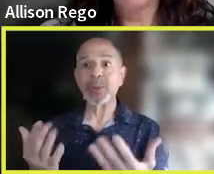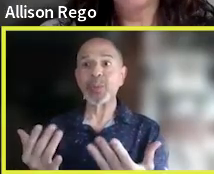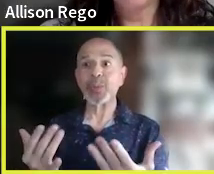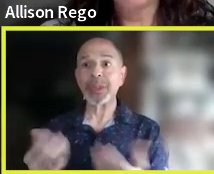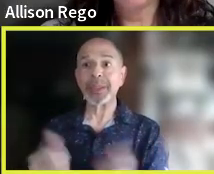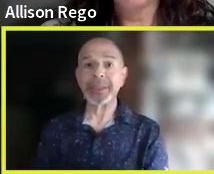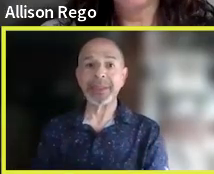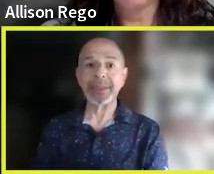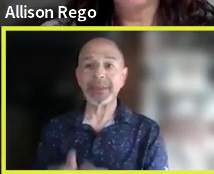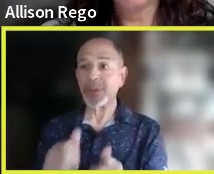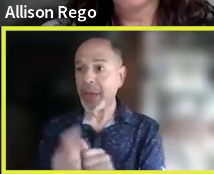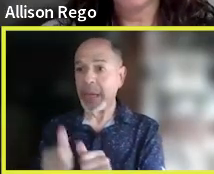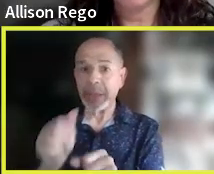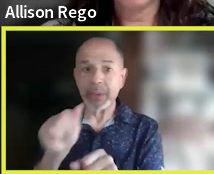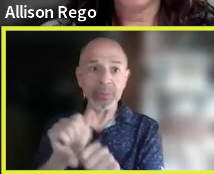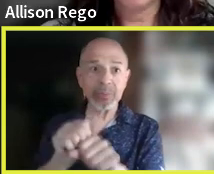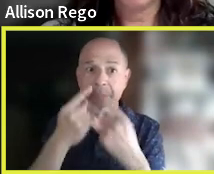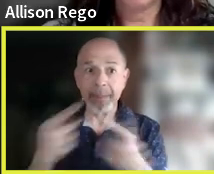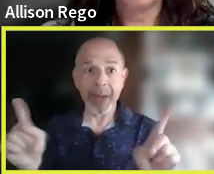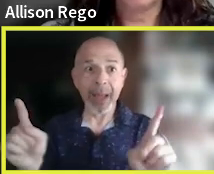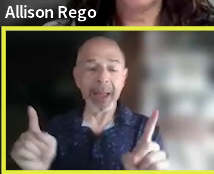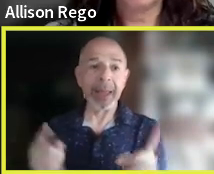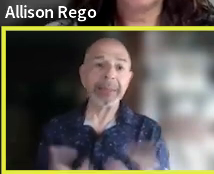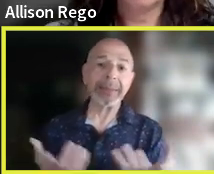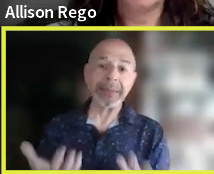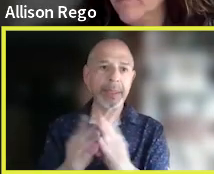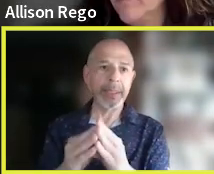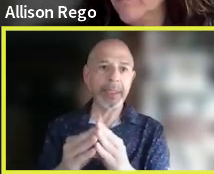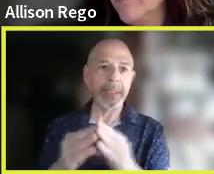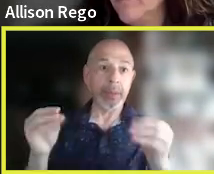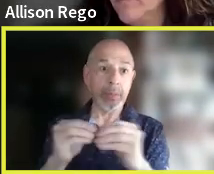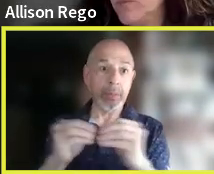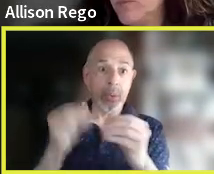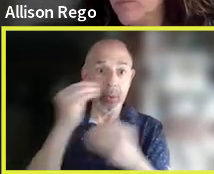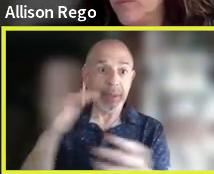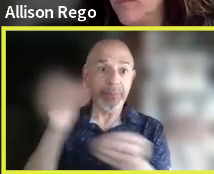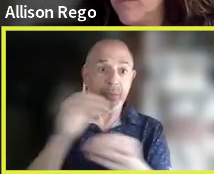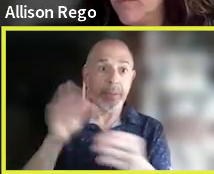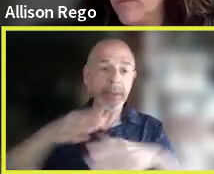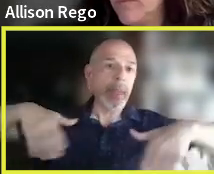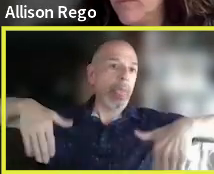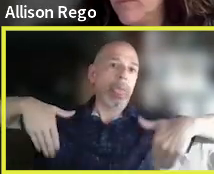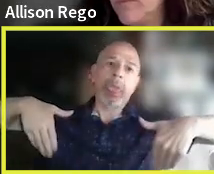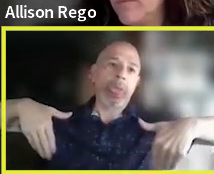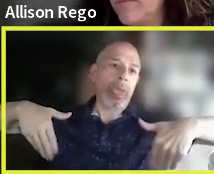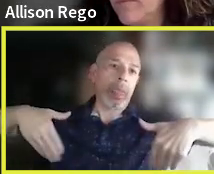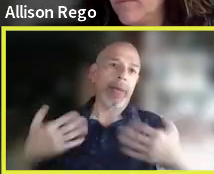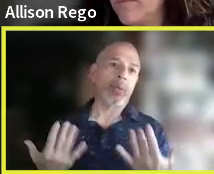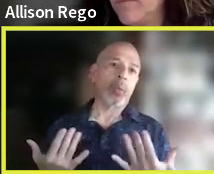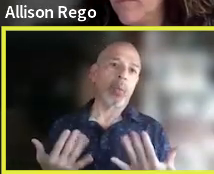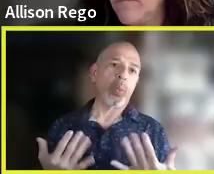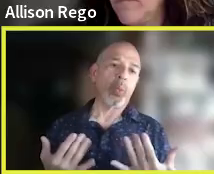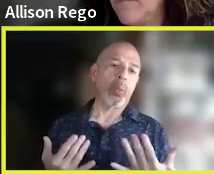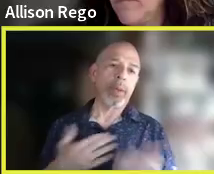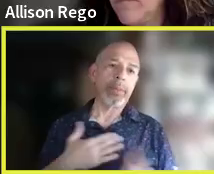how to make it work right. I mean, you'd be good once it's, moving ahead. So does anybody from the division, because Jessica's asked this at like I don't know how